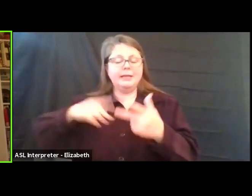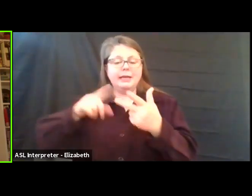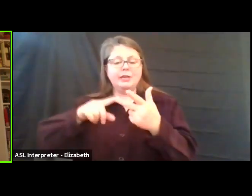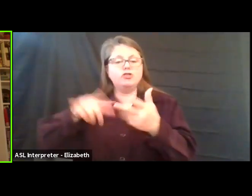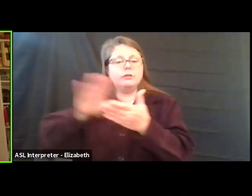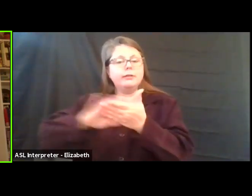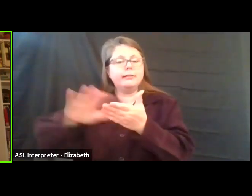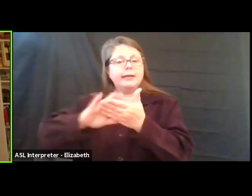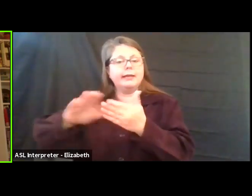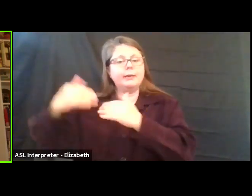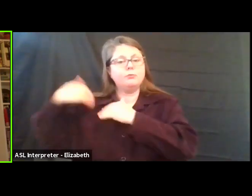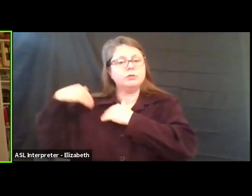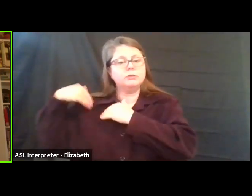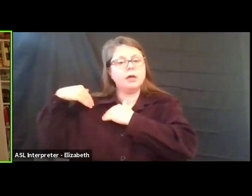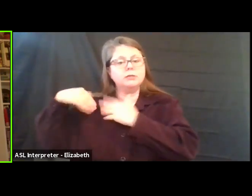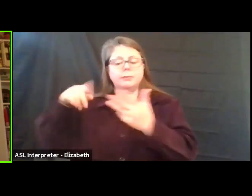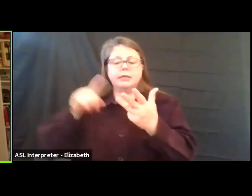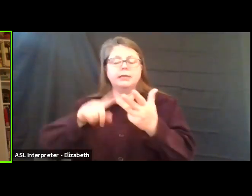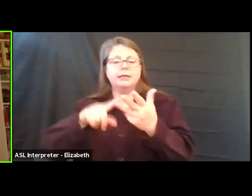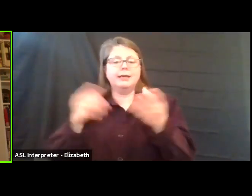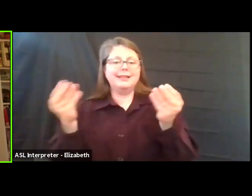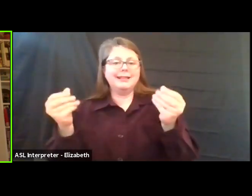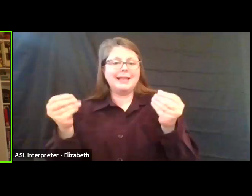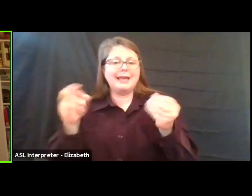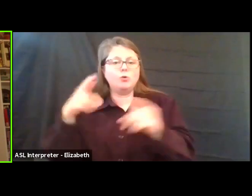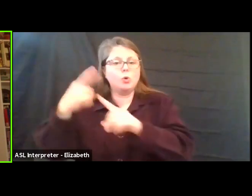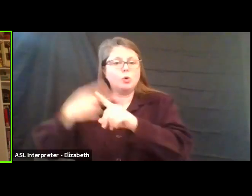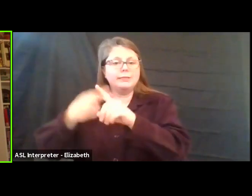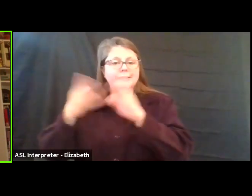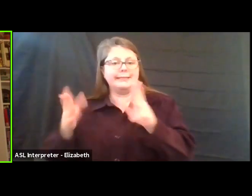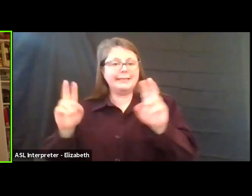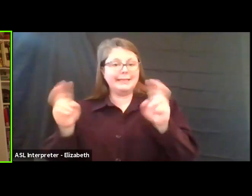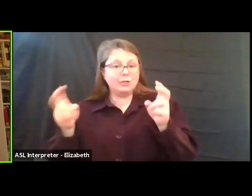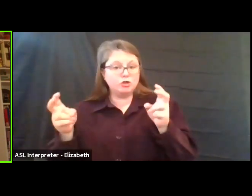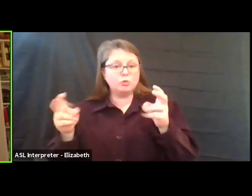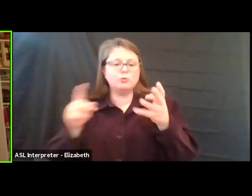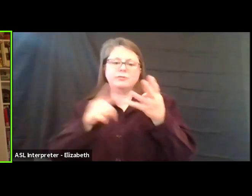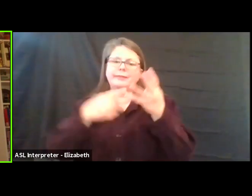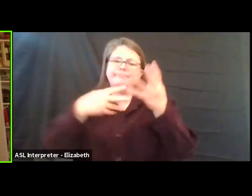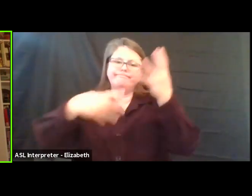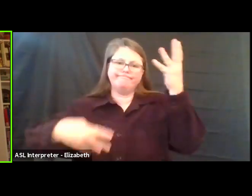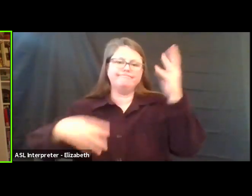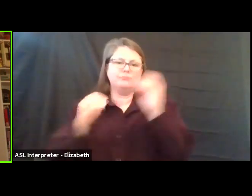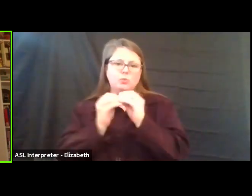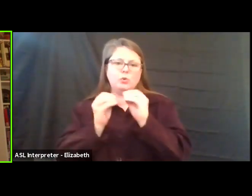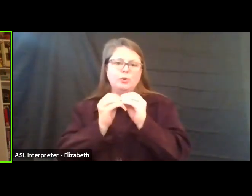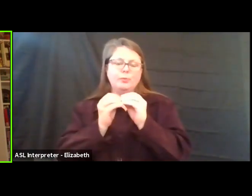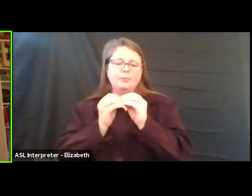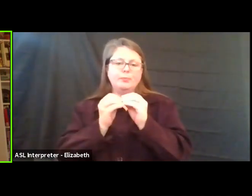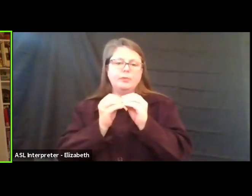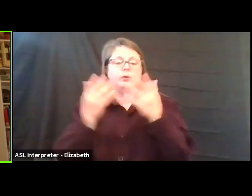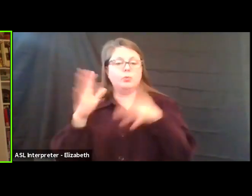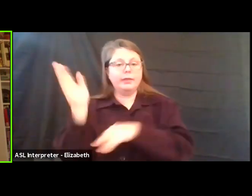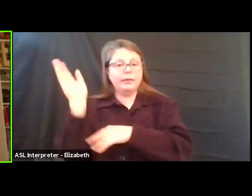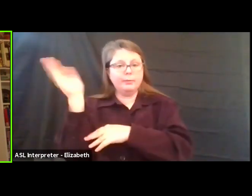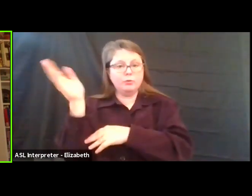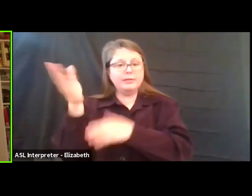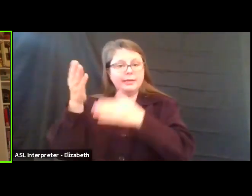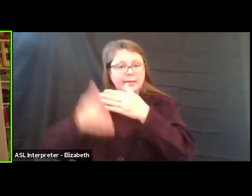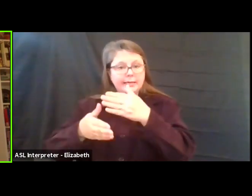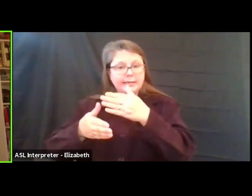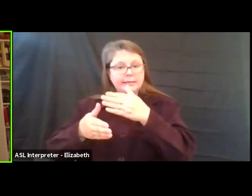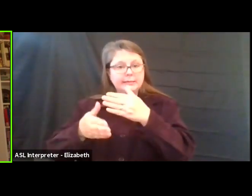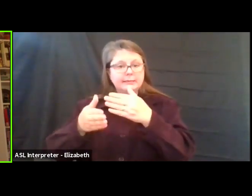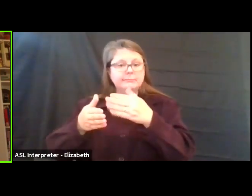issues, and more. After the presentation, and as time allows, we will have a question and answer